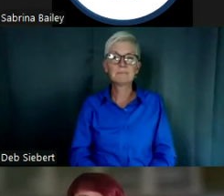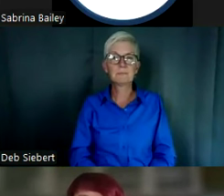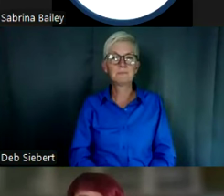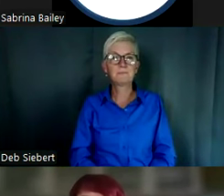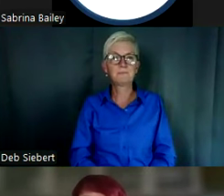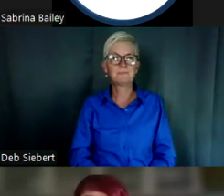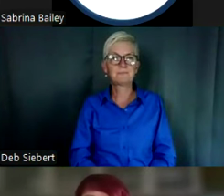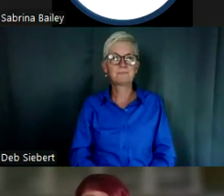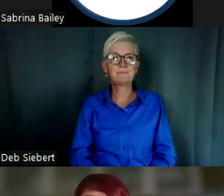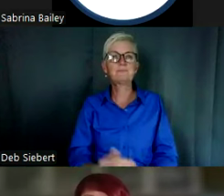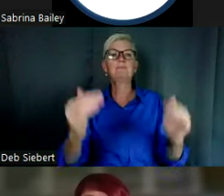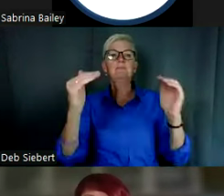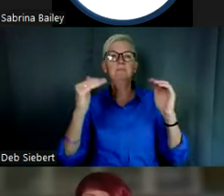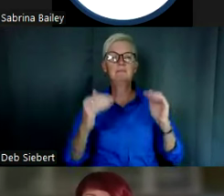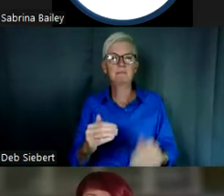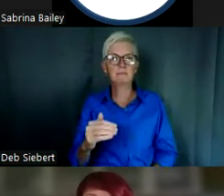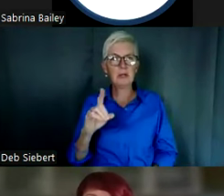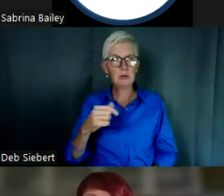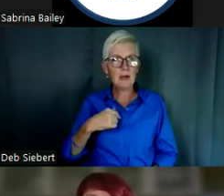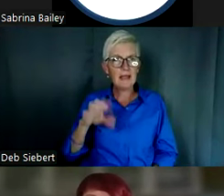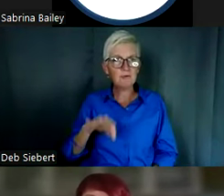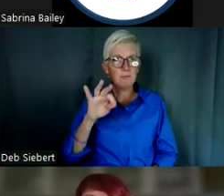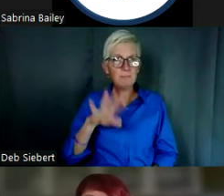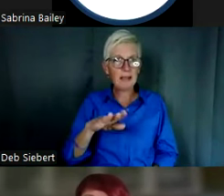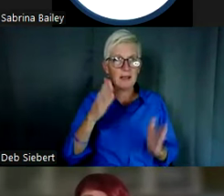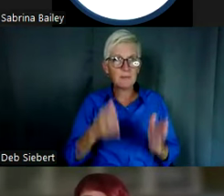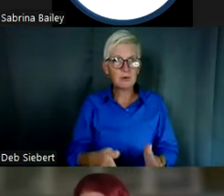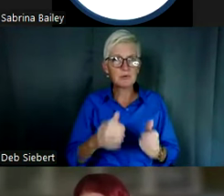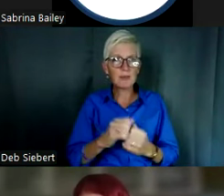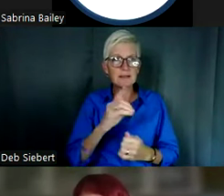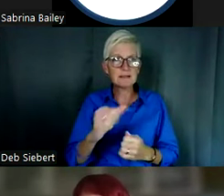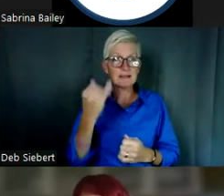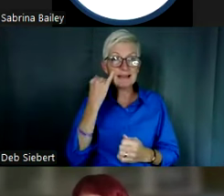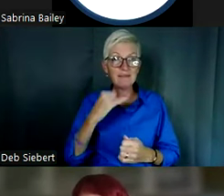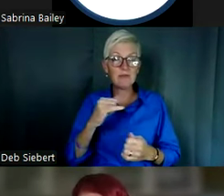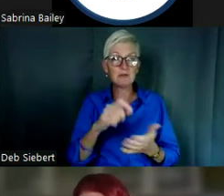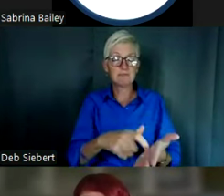7. Do I have to pay someone with a disability if they took a 2-hour break?